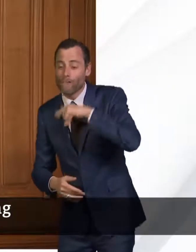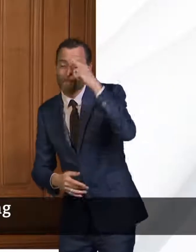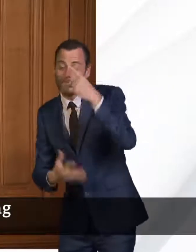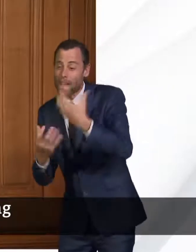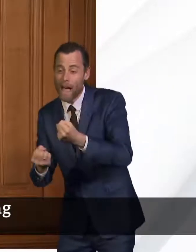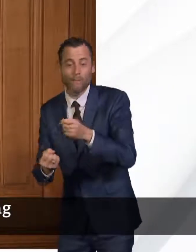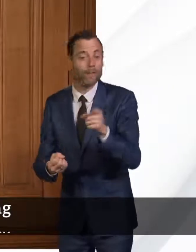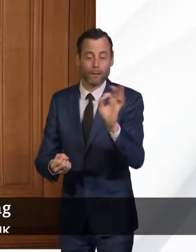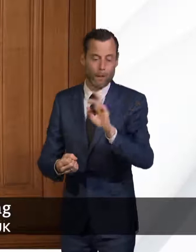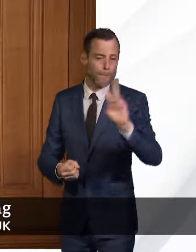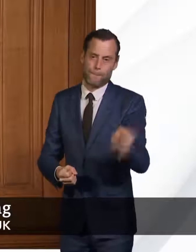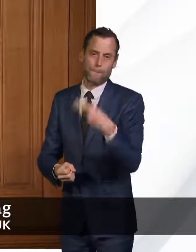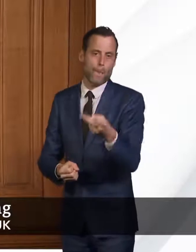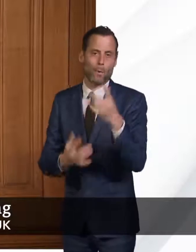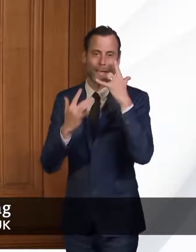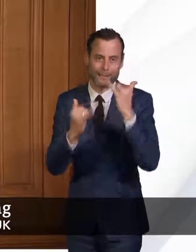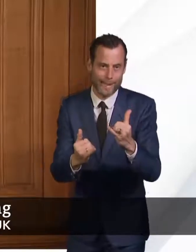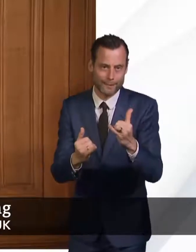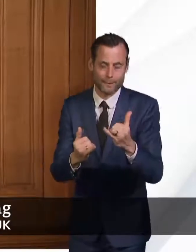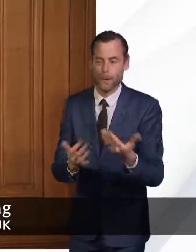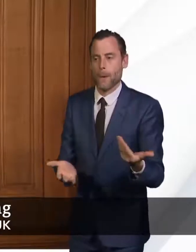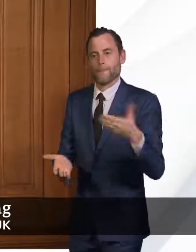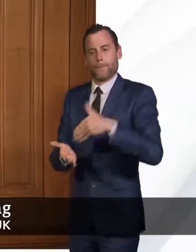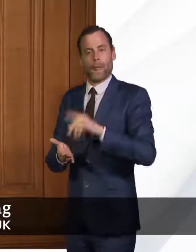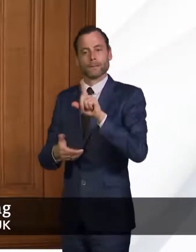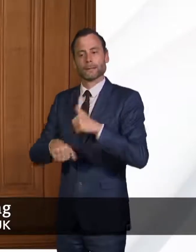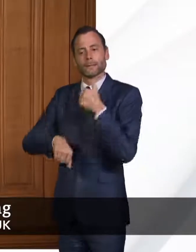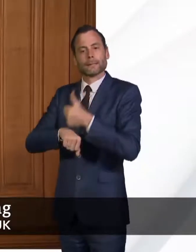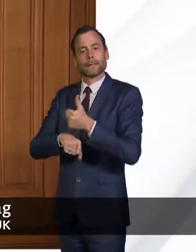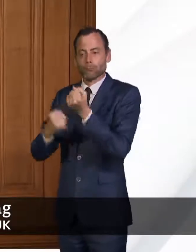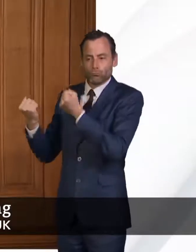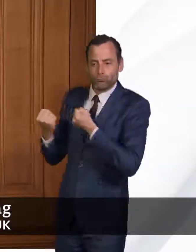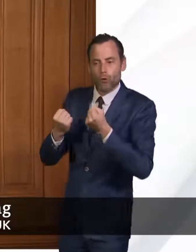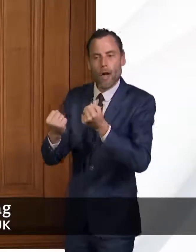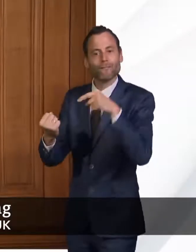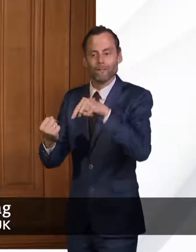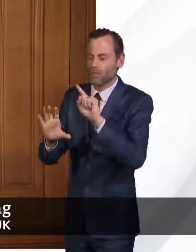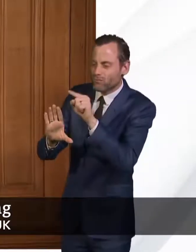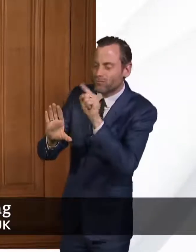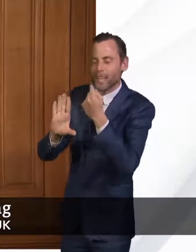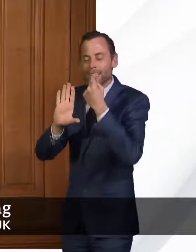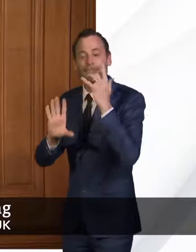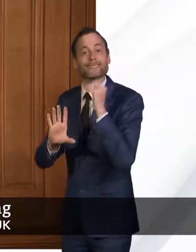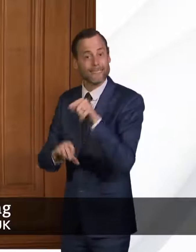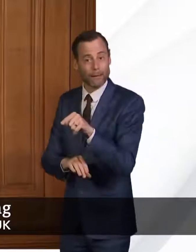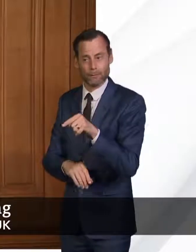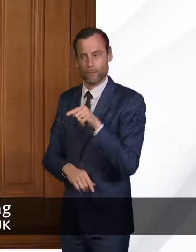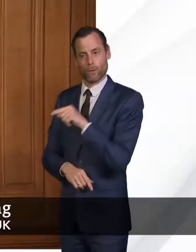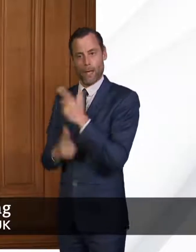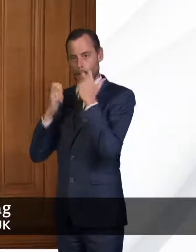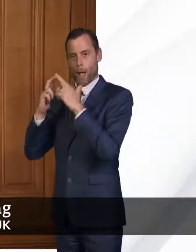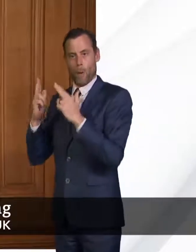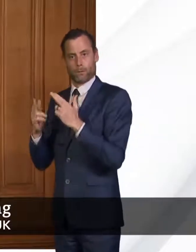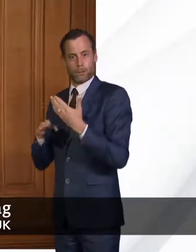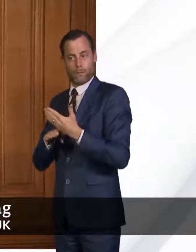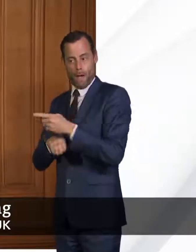mentioned for staff. And we think that will really make a difference, combined with intensive infection control methods informed